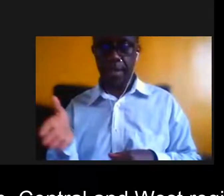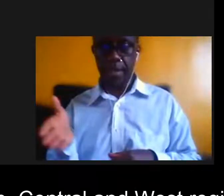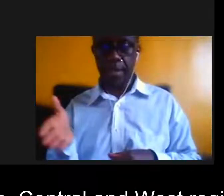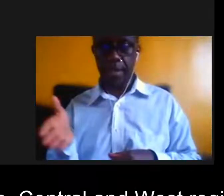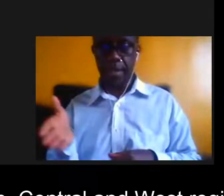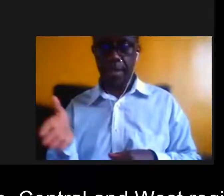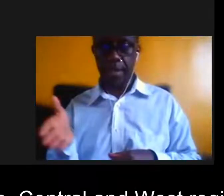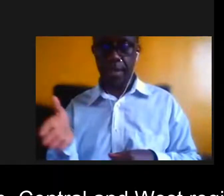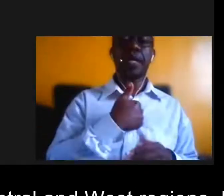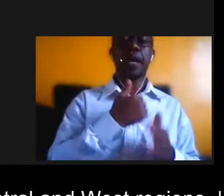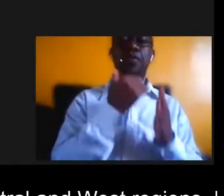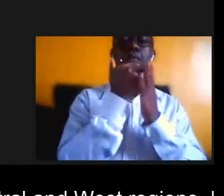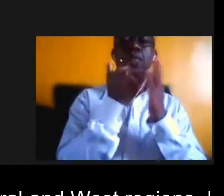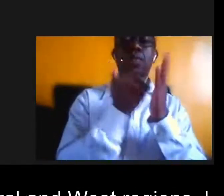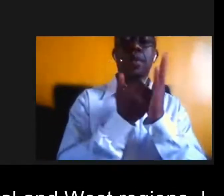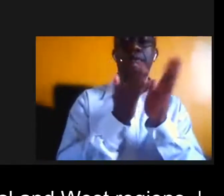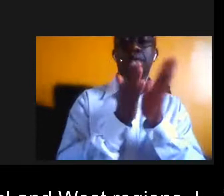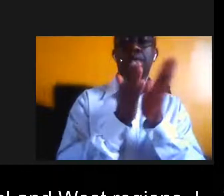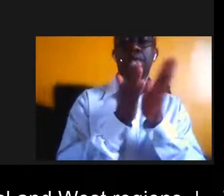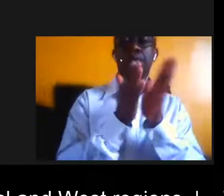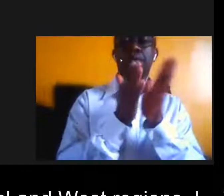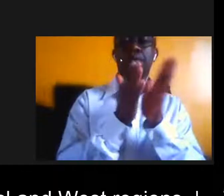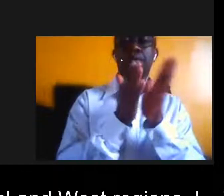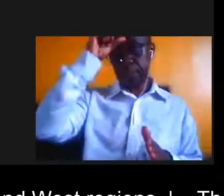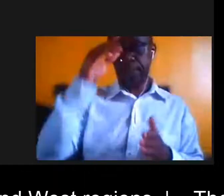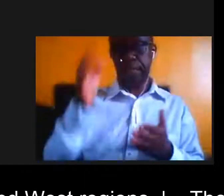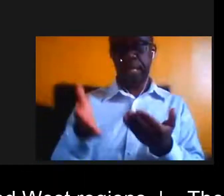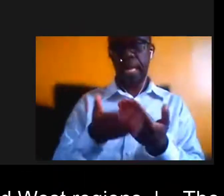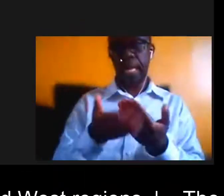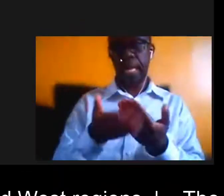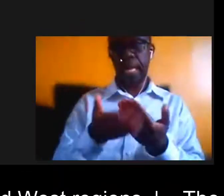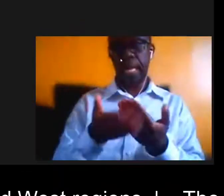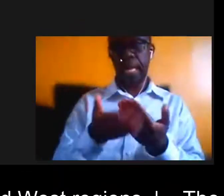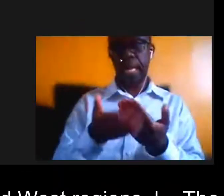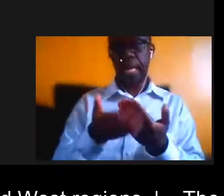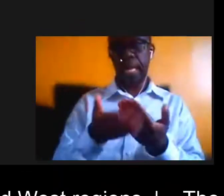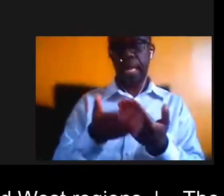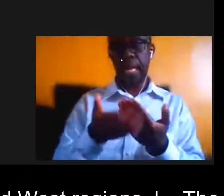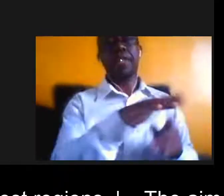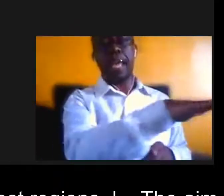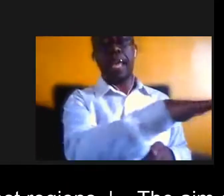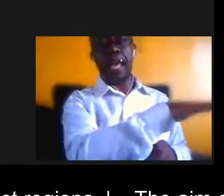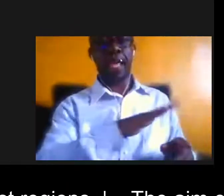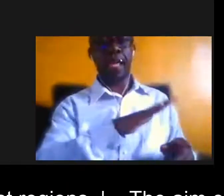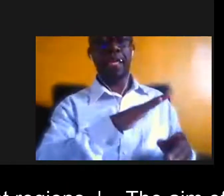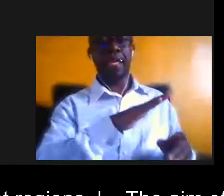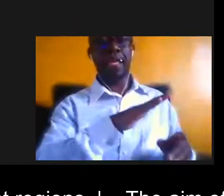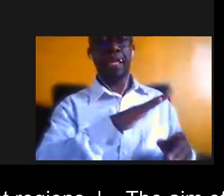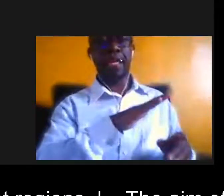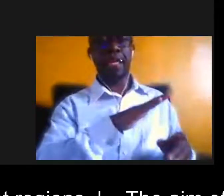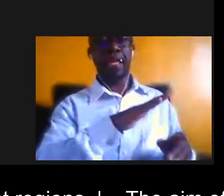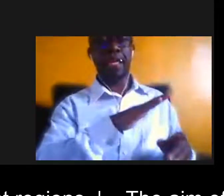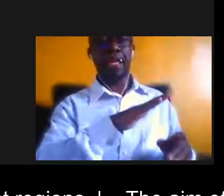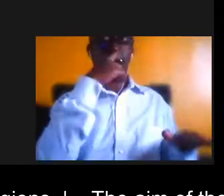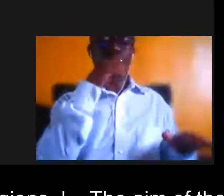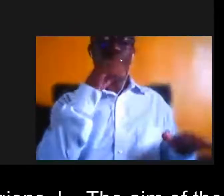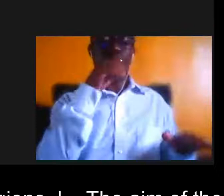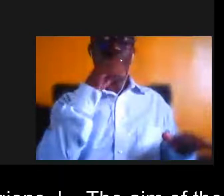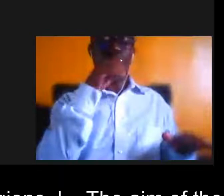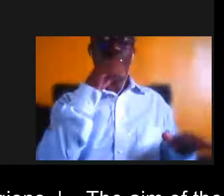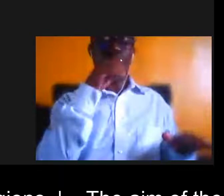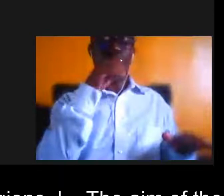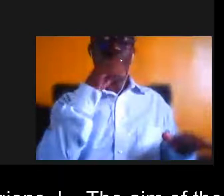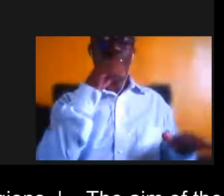the government in creating isolation camps for these children, where they are able to receive rehabilitation,